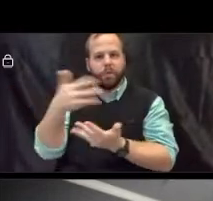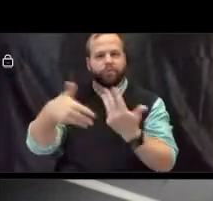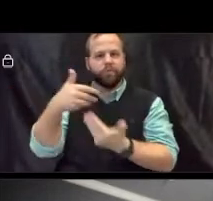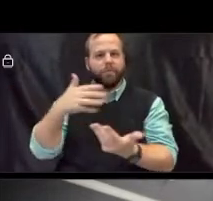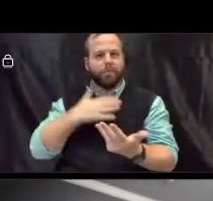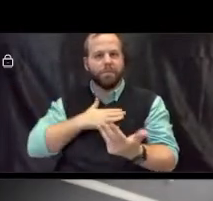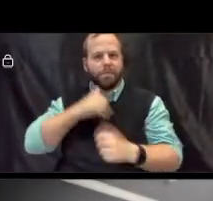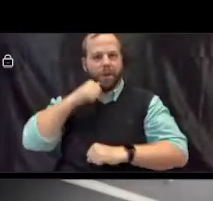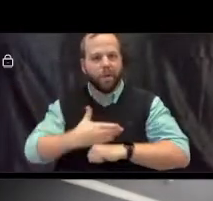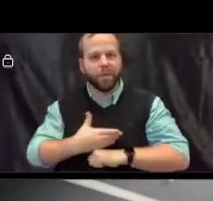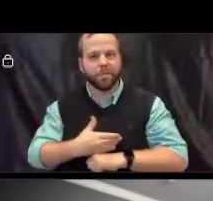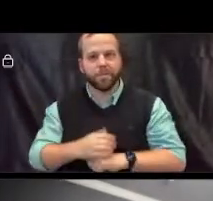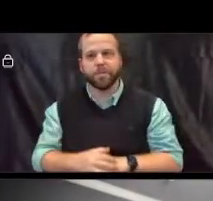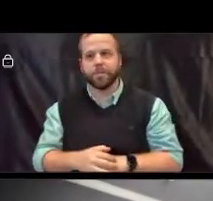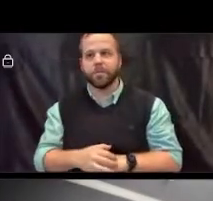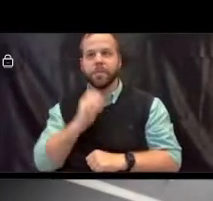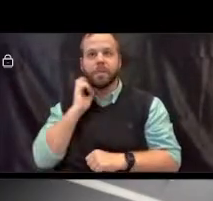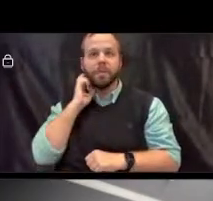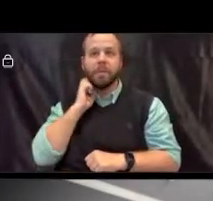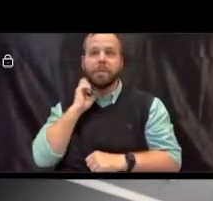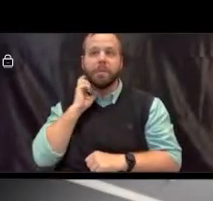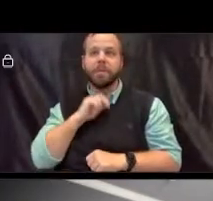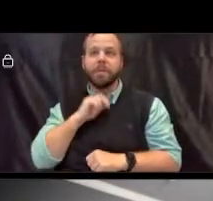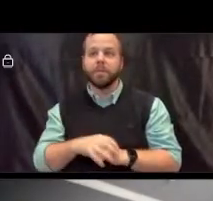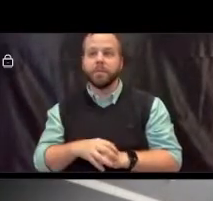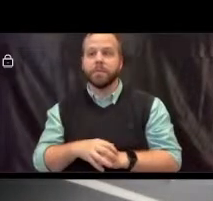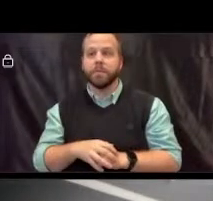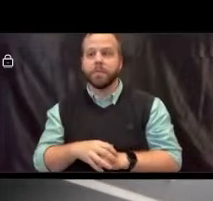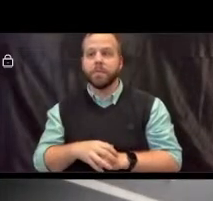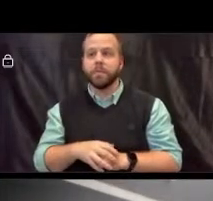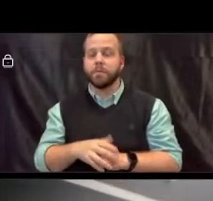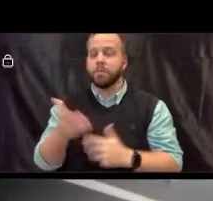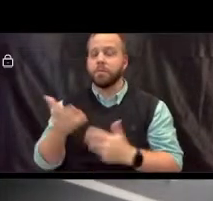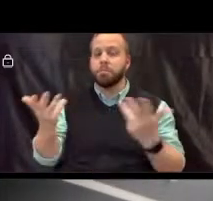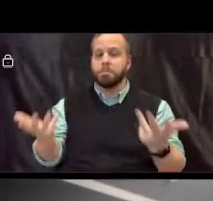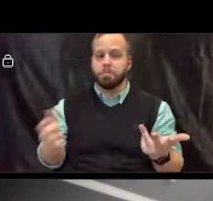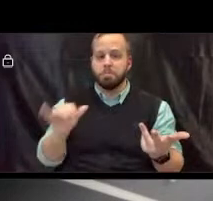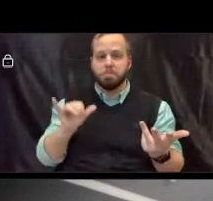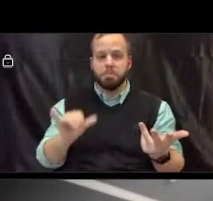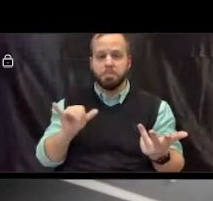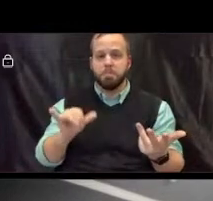Okay, I don't believe we have any cards against this. Would any commissioner have any questions?